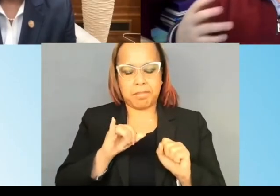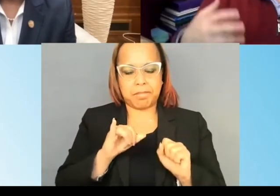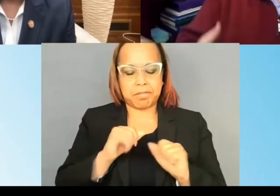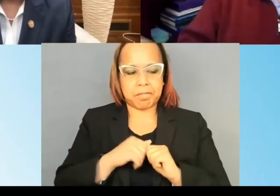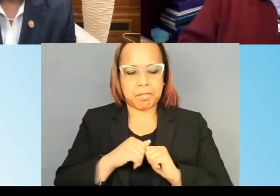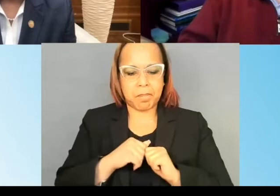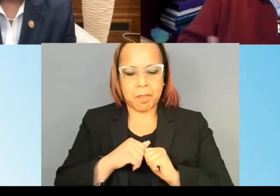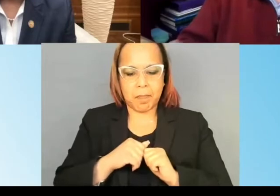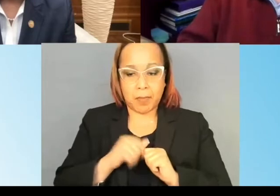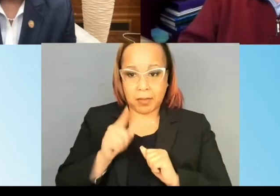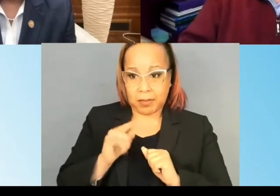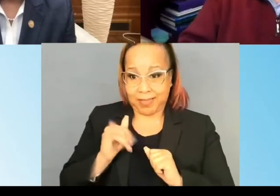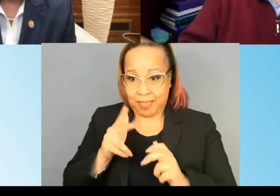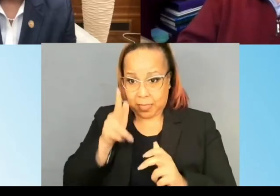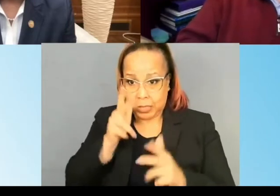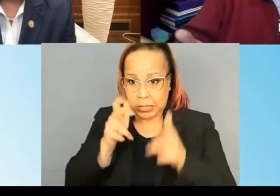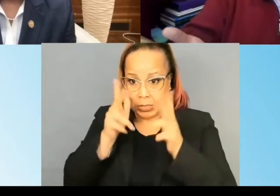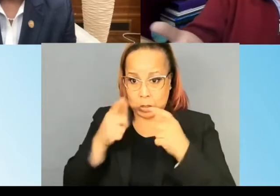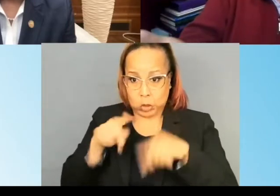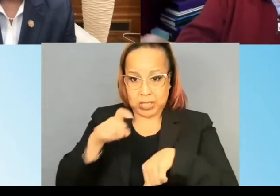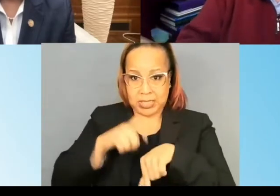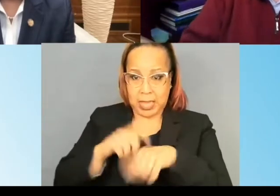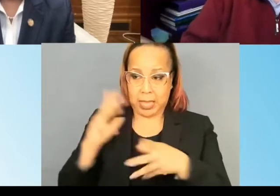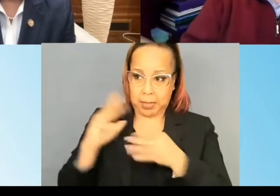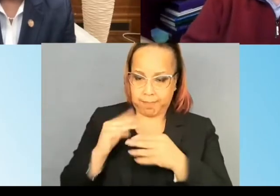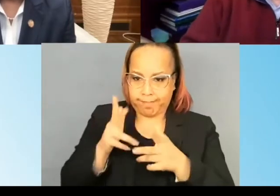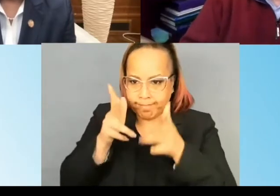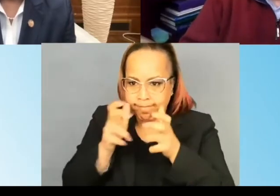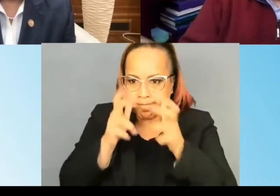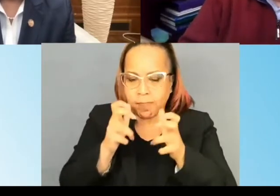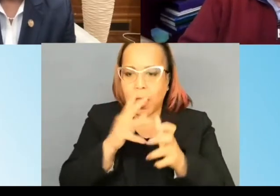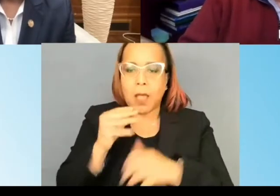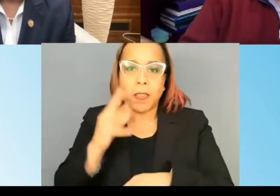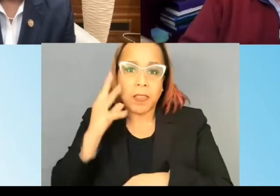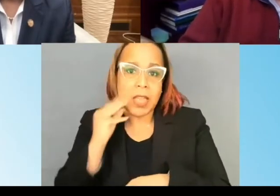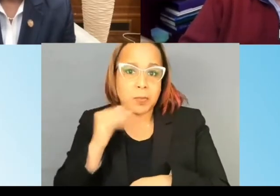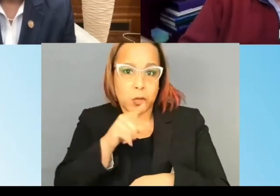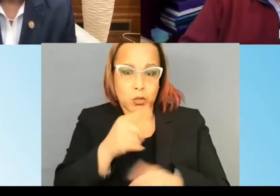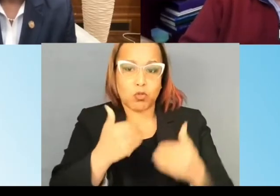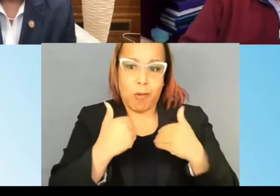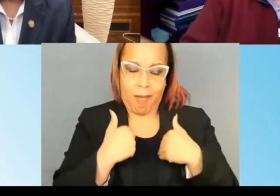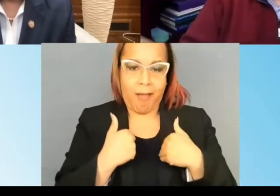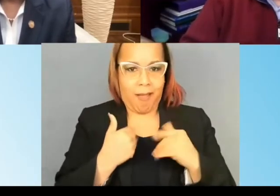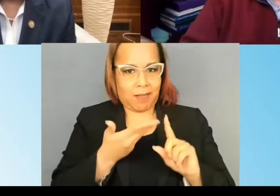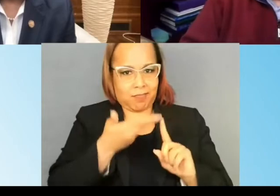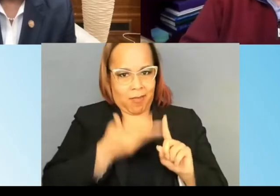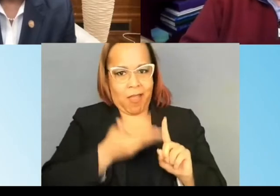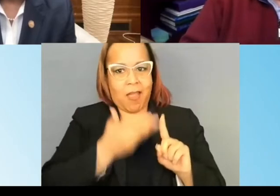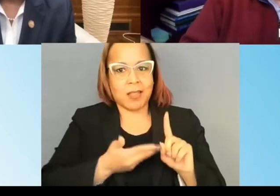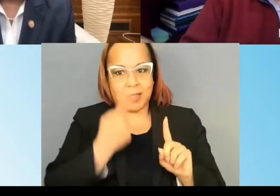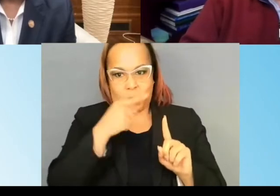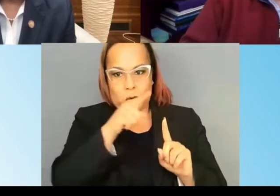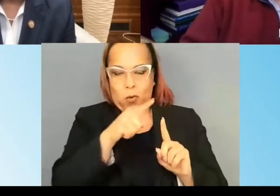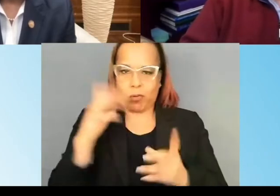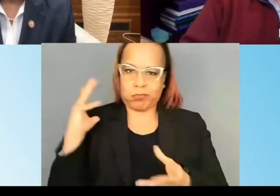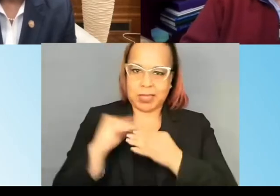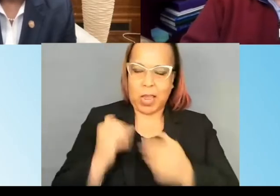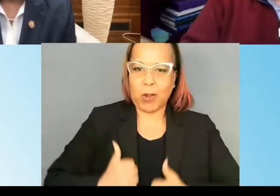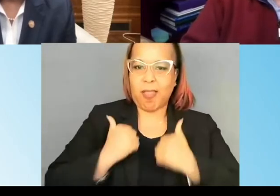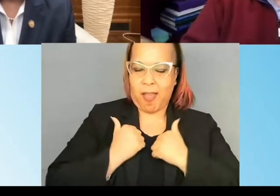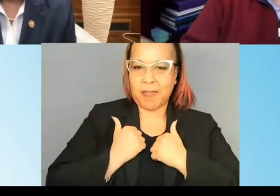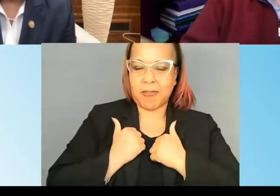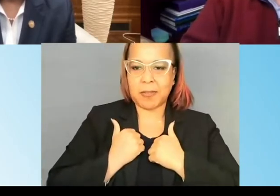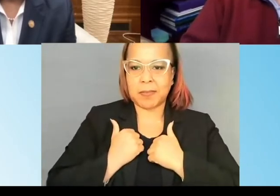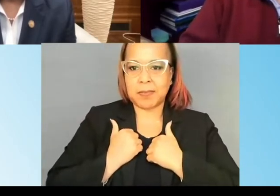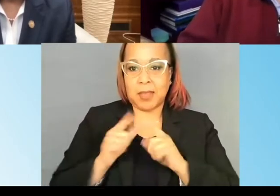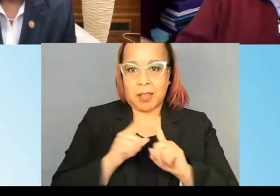the listening that we did during this time period, and even the experience that you've had as a you know, for your entire life as